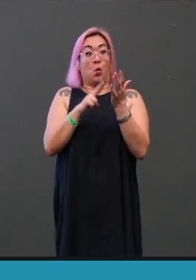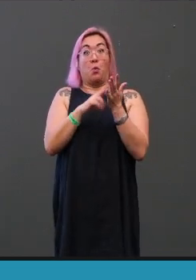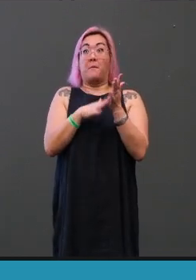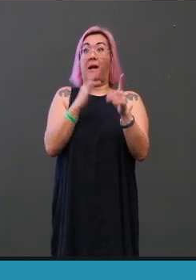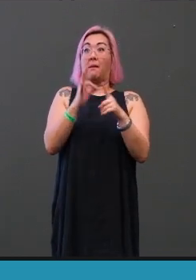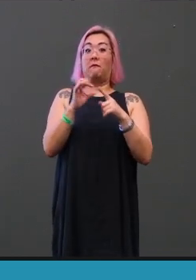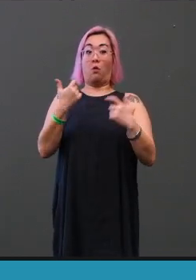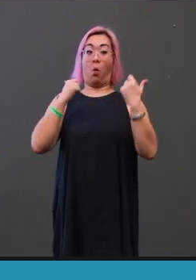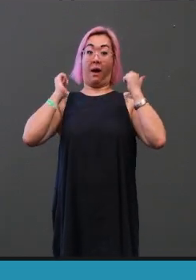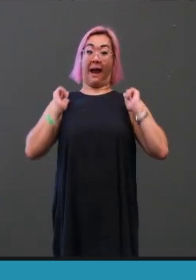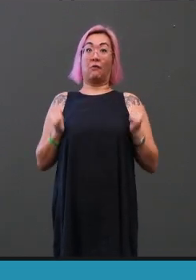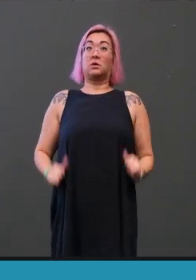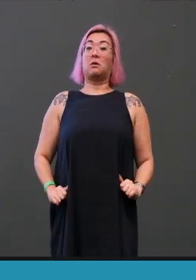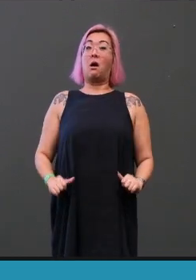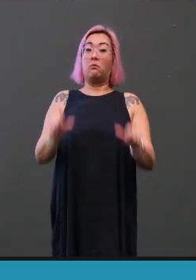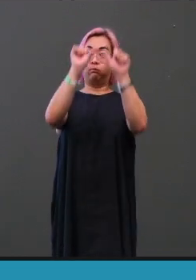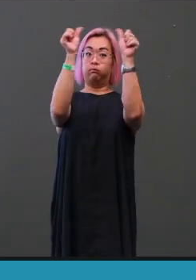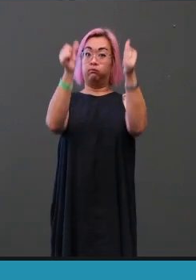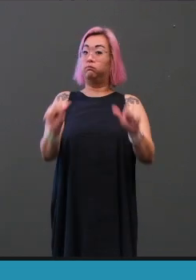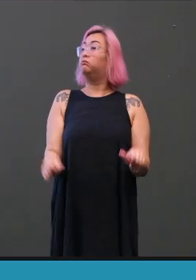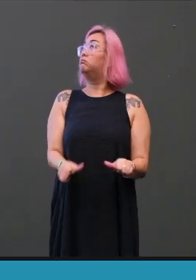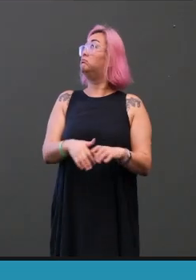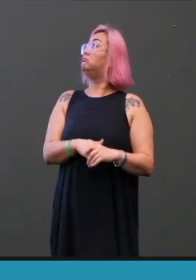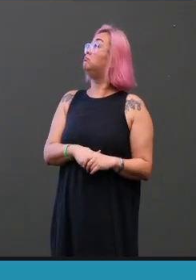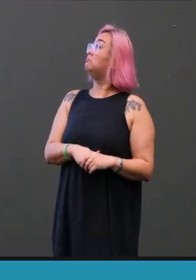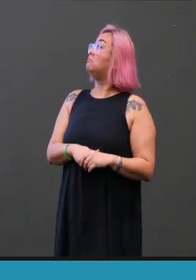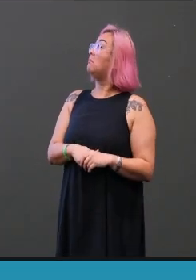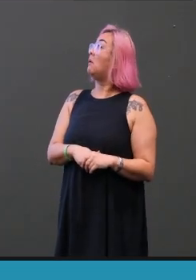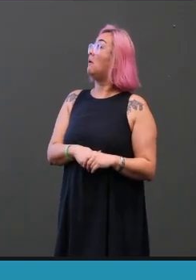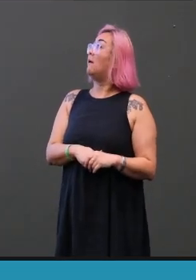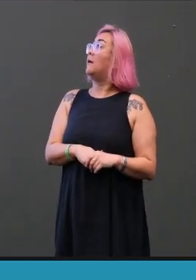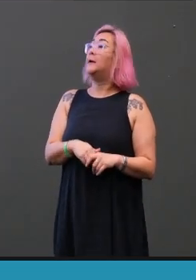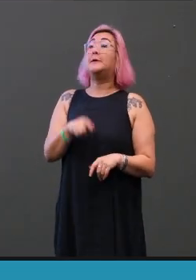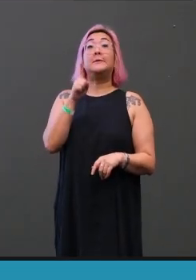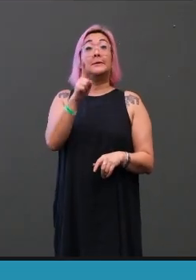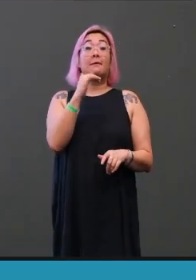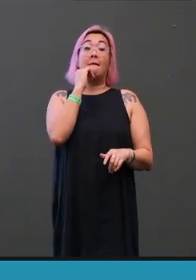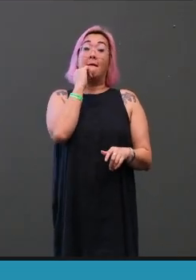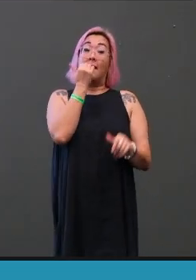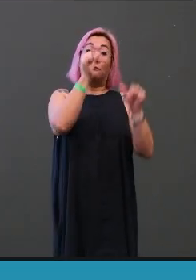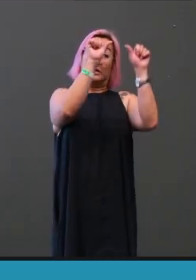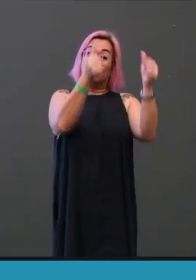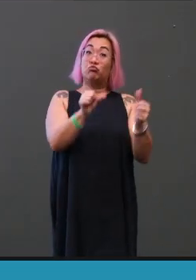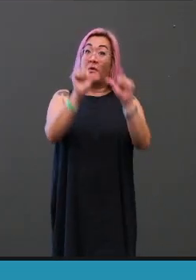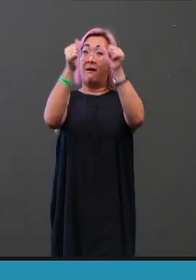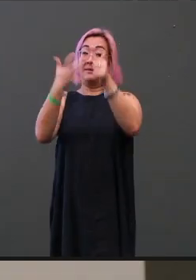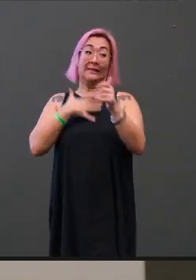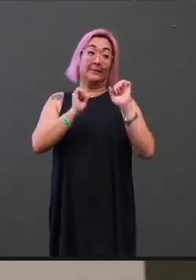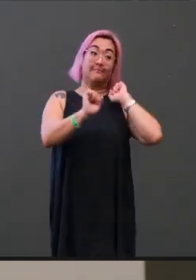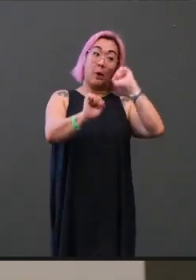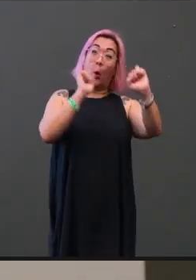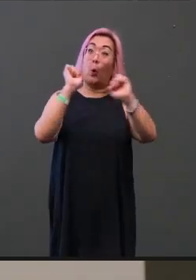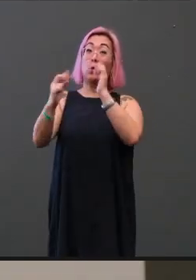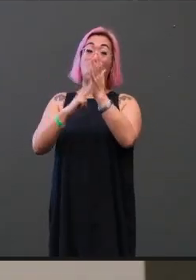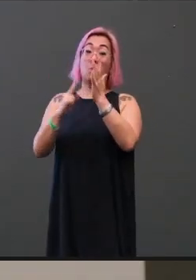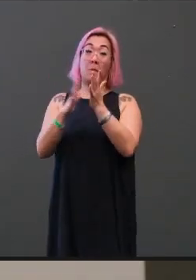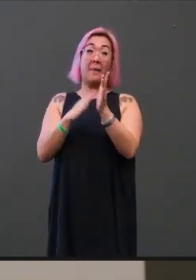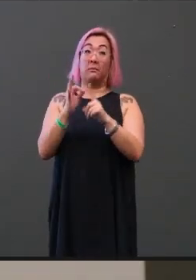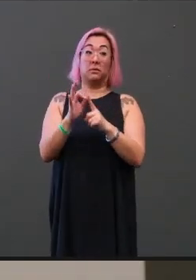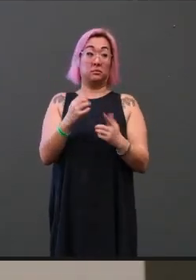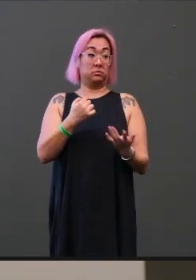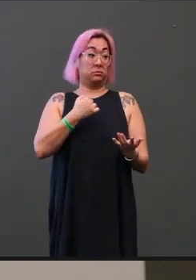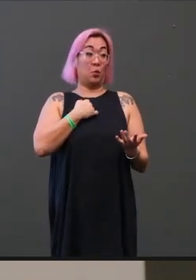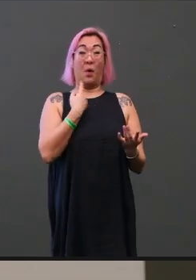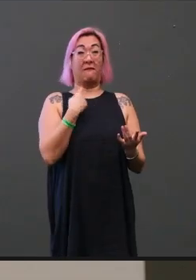effects. But every sprite needs its own normal map. And we had hundreds of character sprites. So